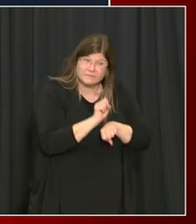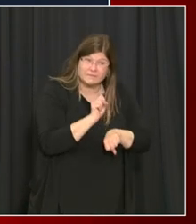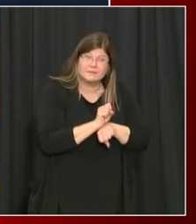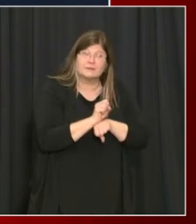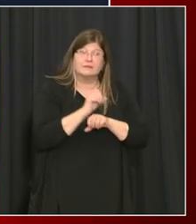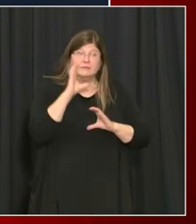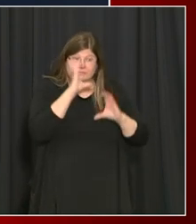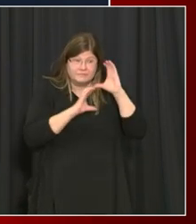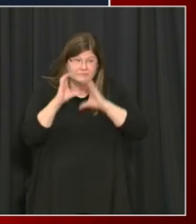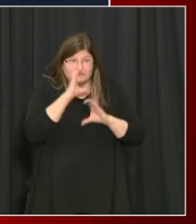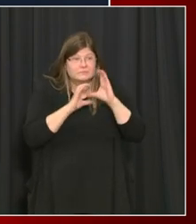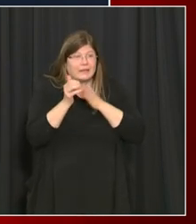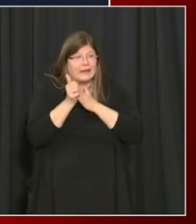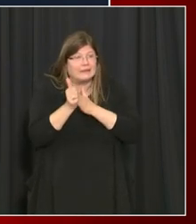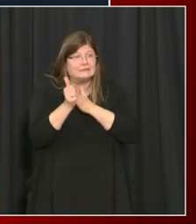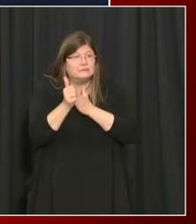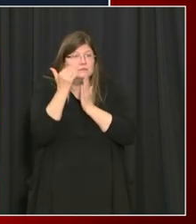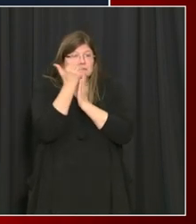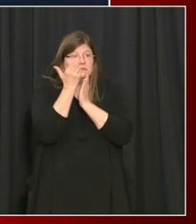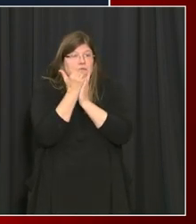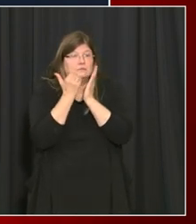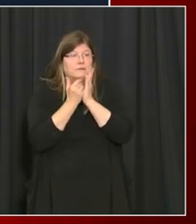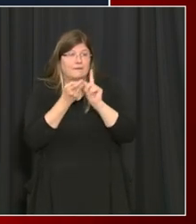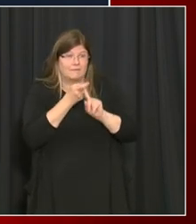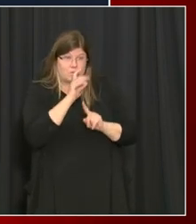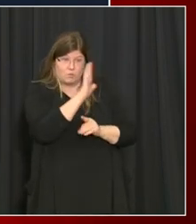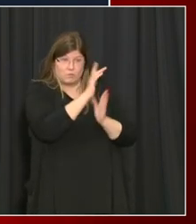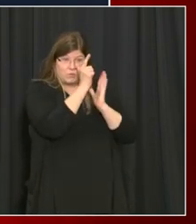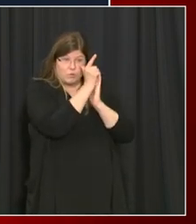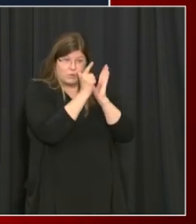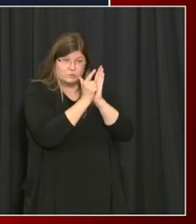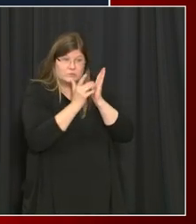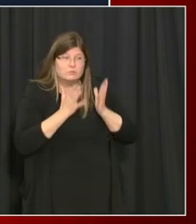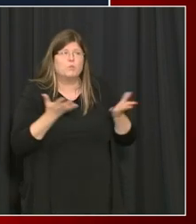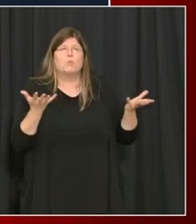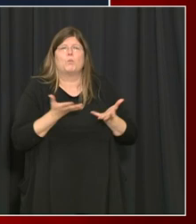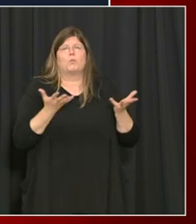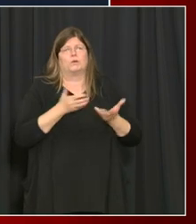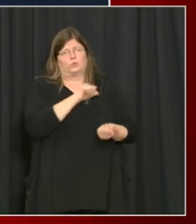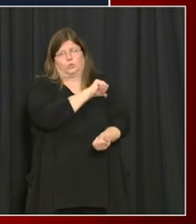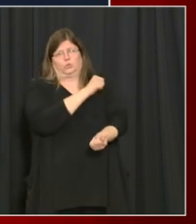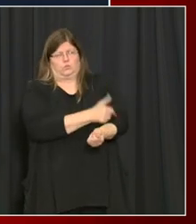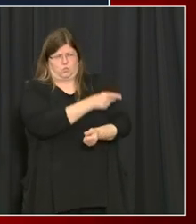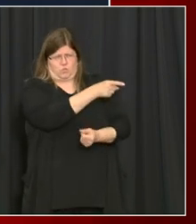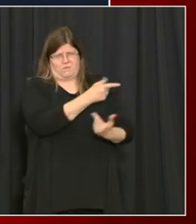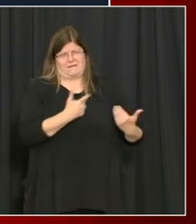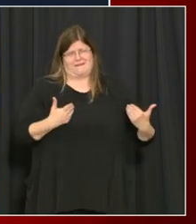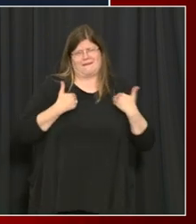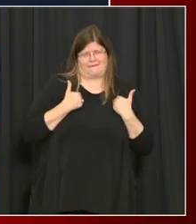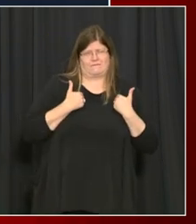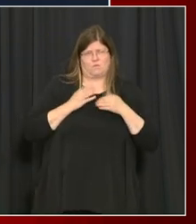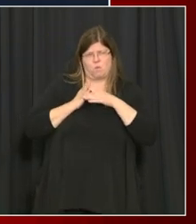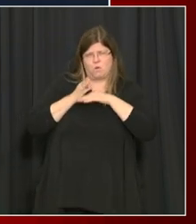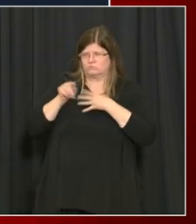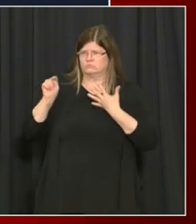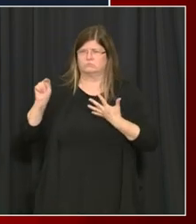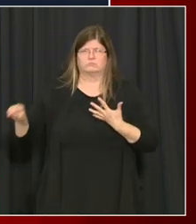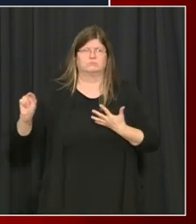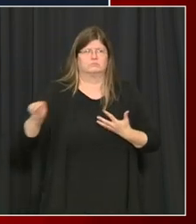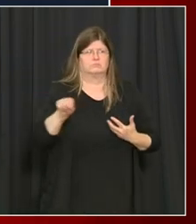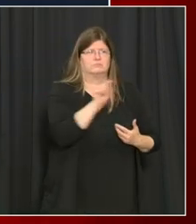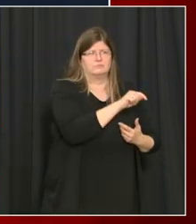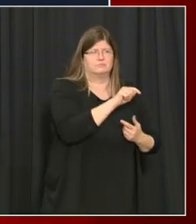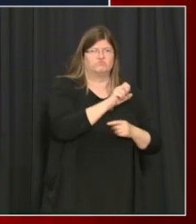your general counsel, your lawyer, to see what authority actually you have over this. And I guess the question is, if they go ahead